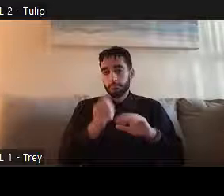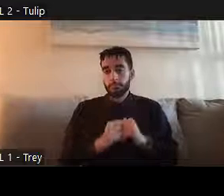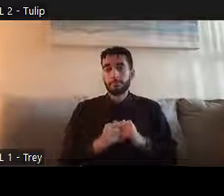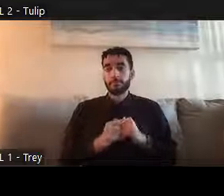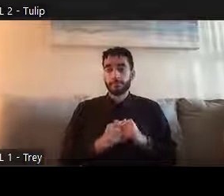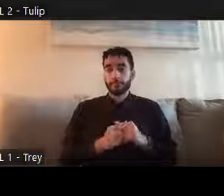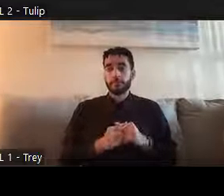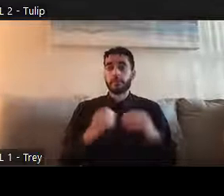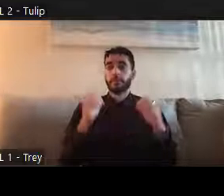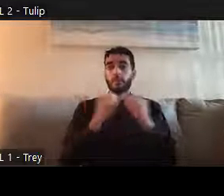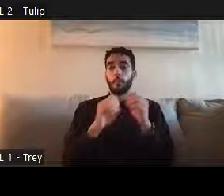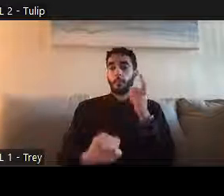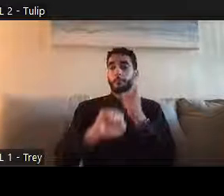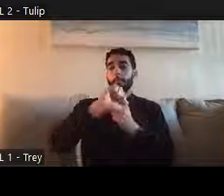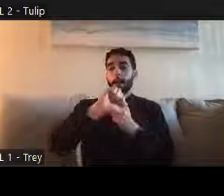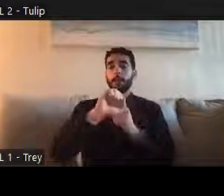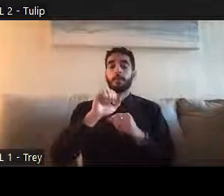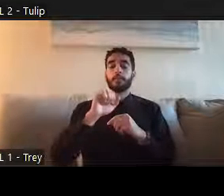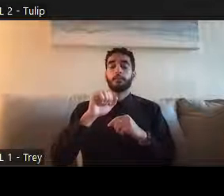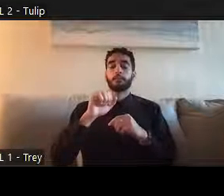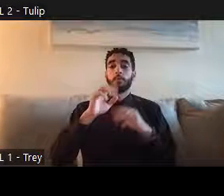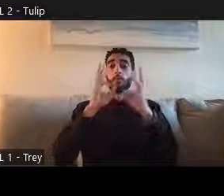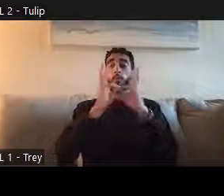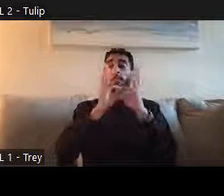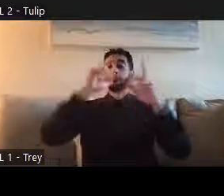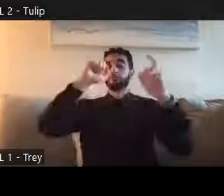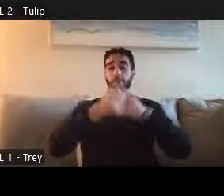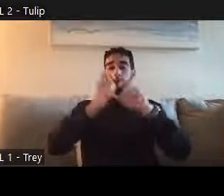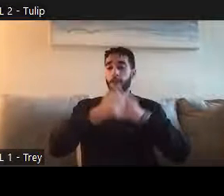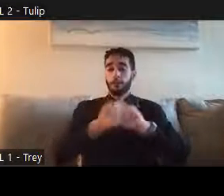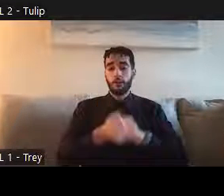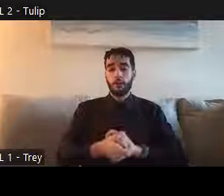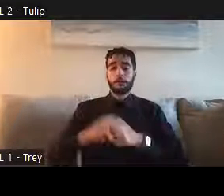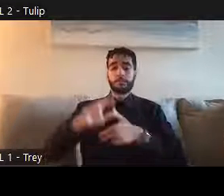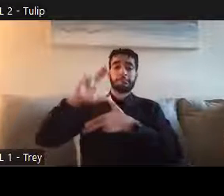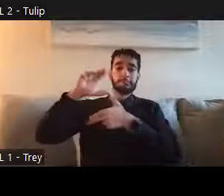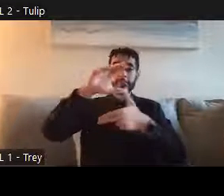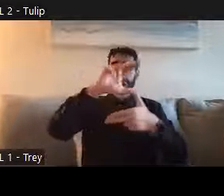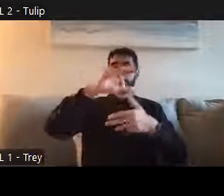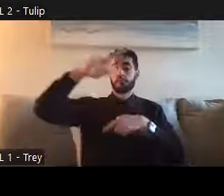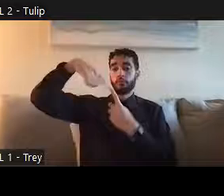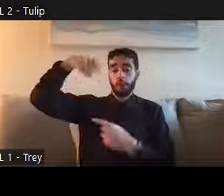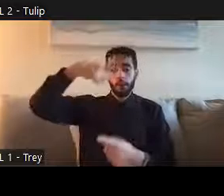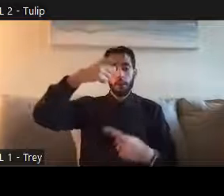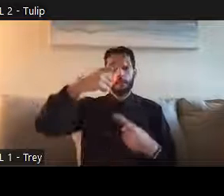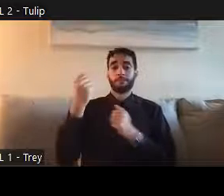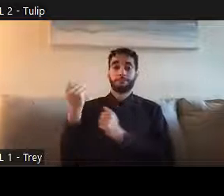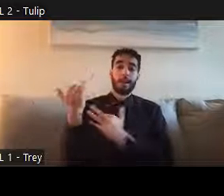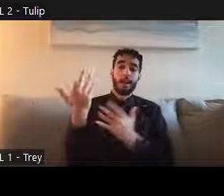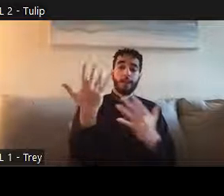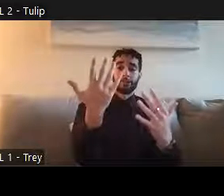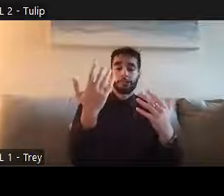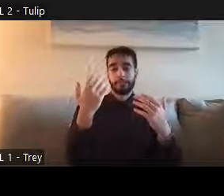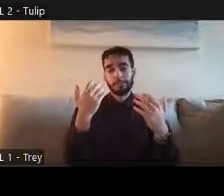climate change and disasters, whether it's extreme heat or wildfires and